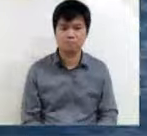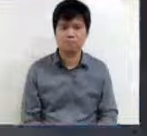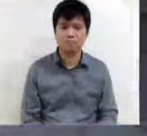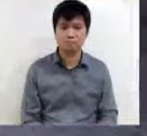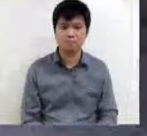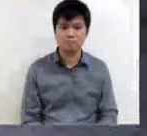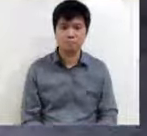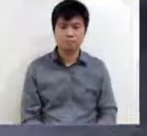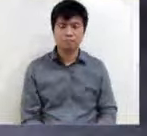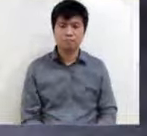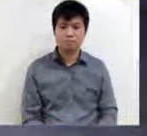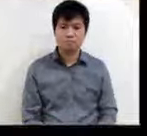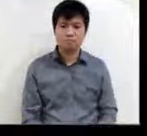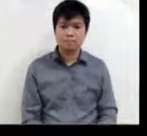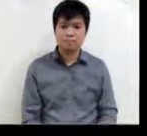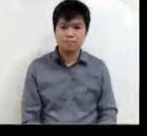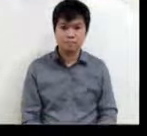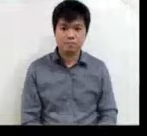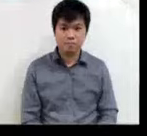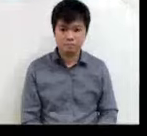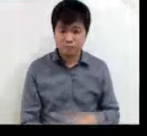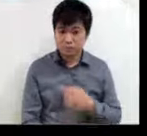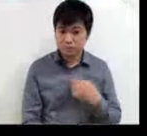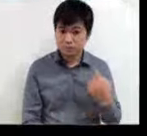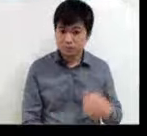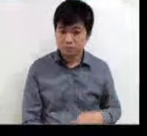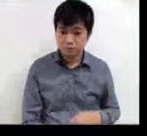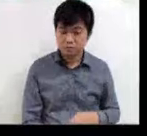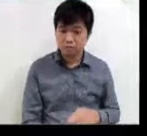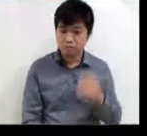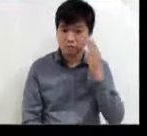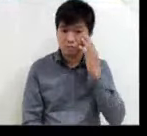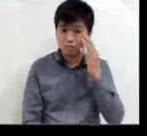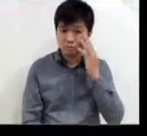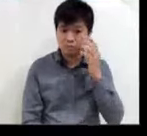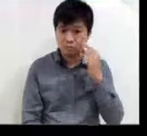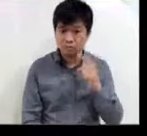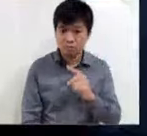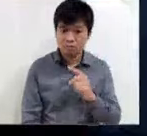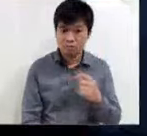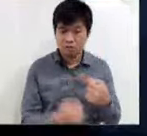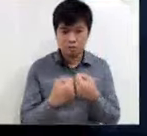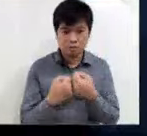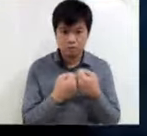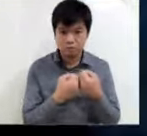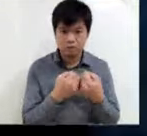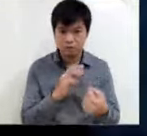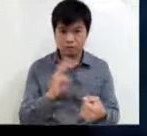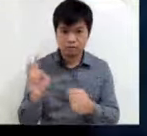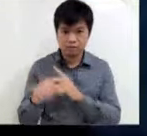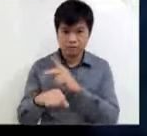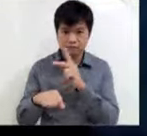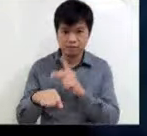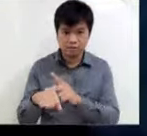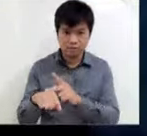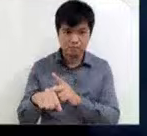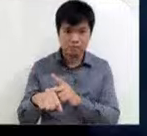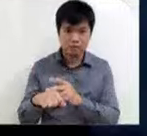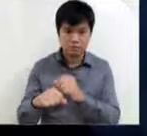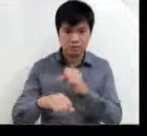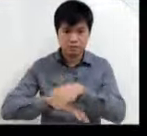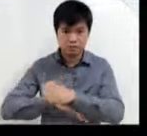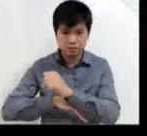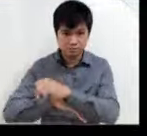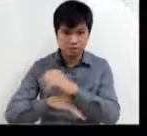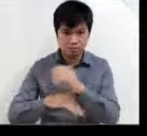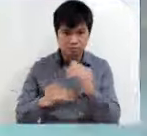Let's start with China, of course. As you know, the tension in the West Philippine Sea has been ratcheted up so